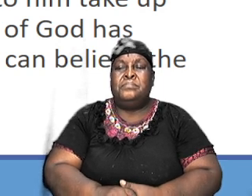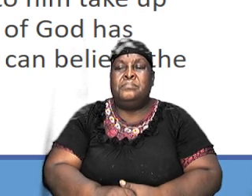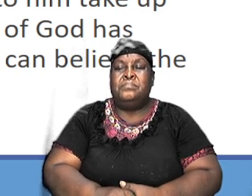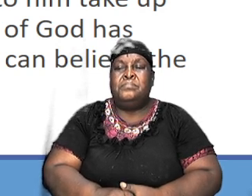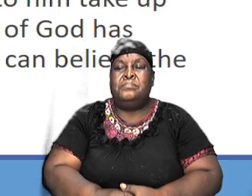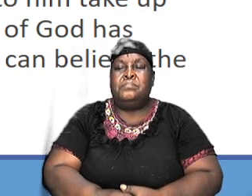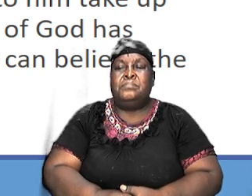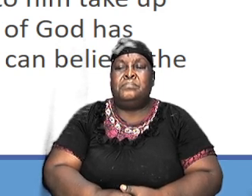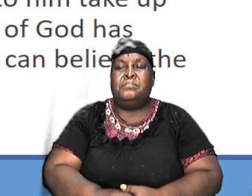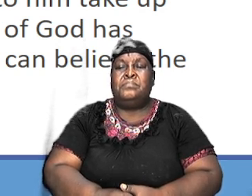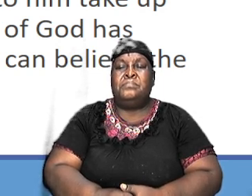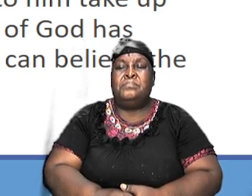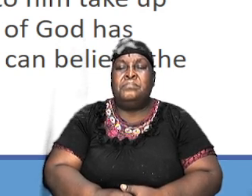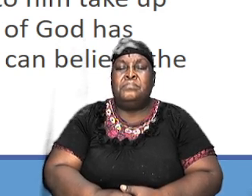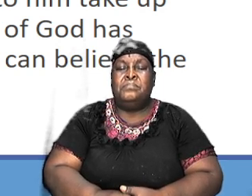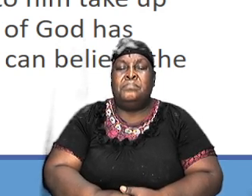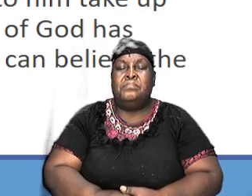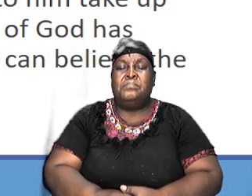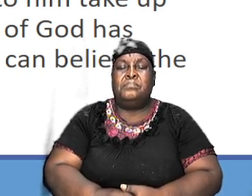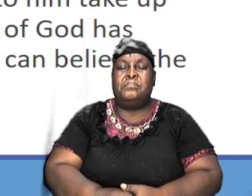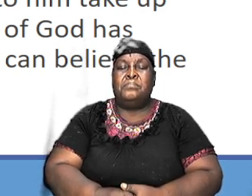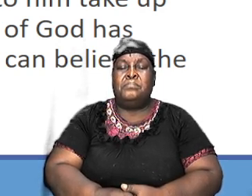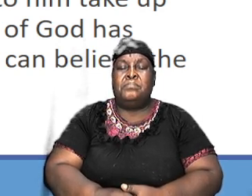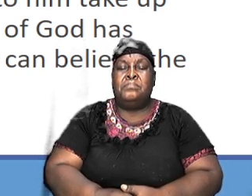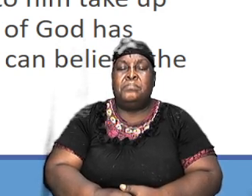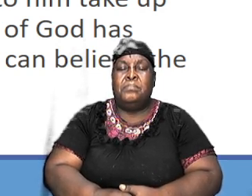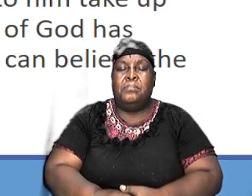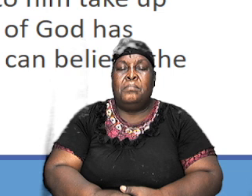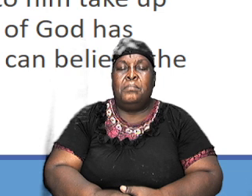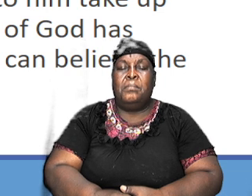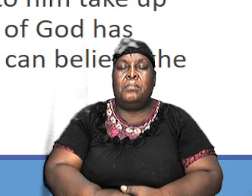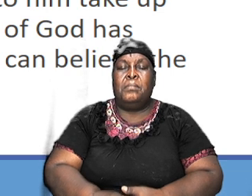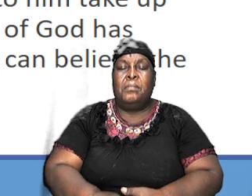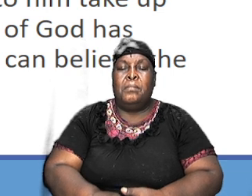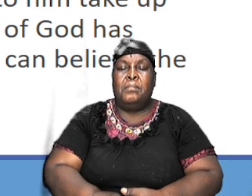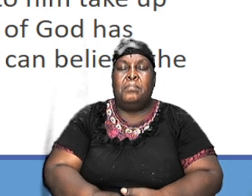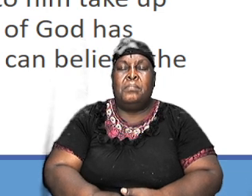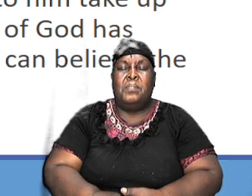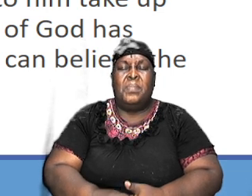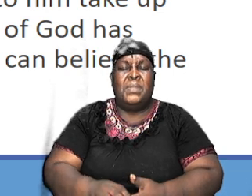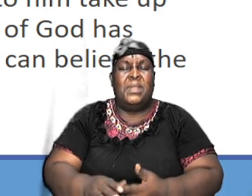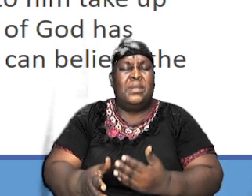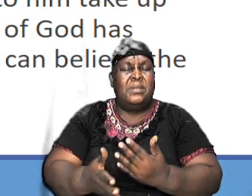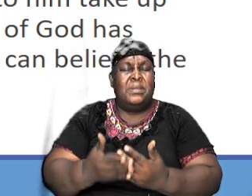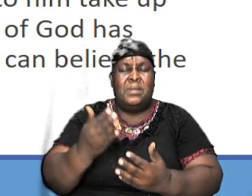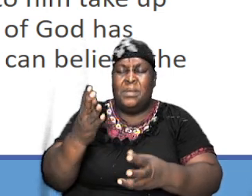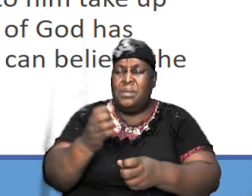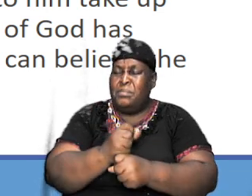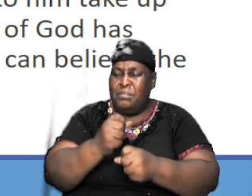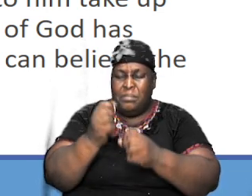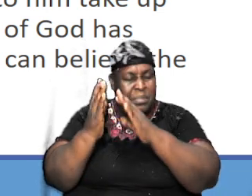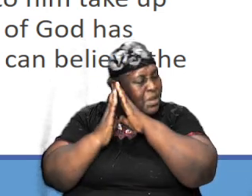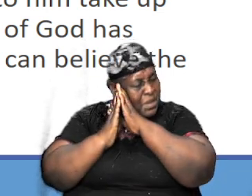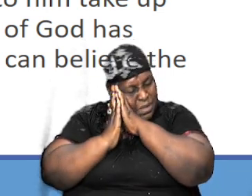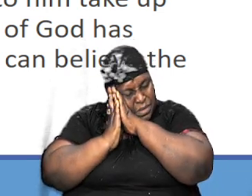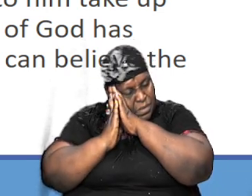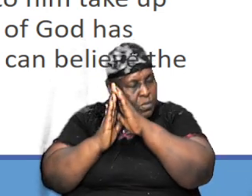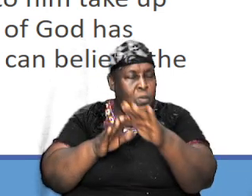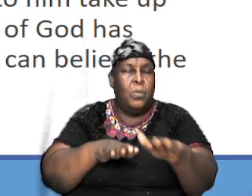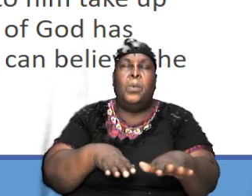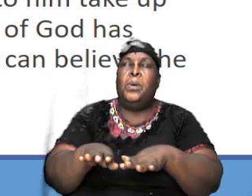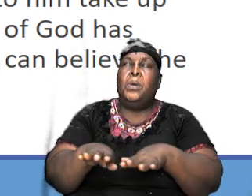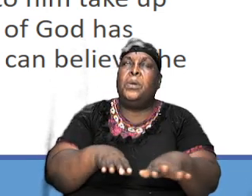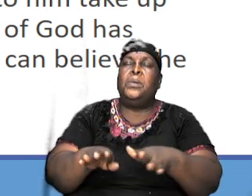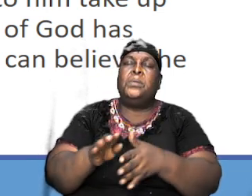here? For Jesus to say to this man, take up thy bed and walk.